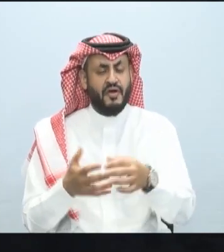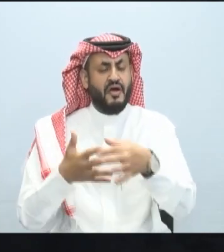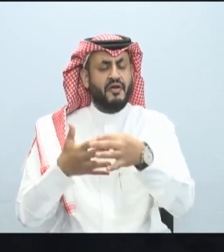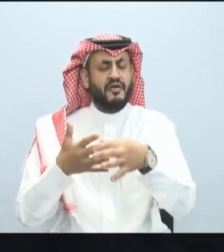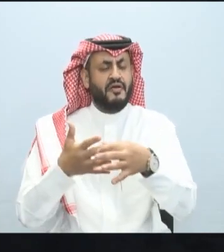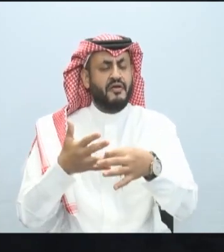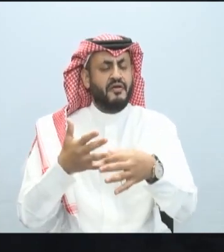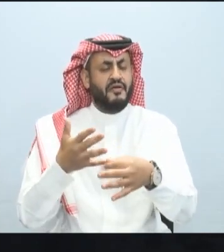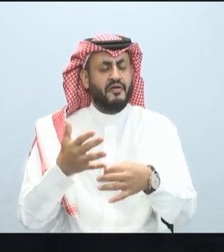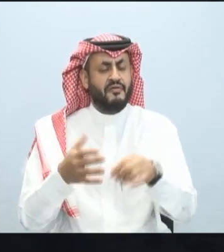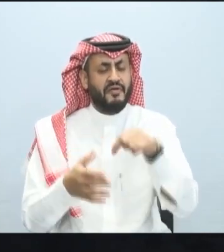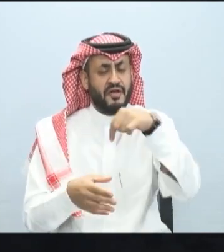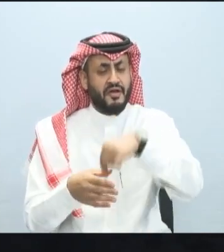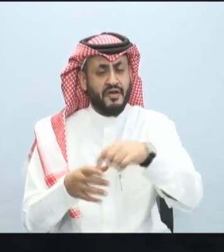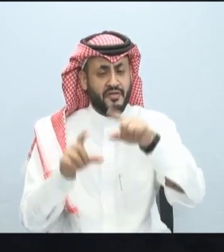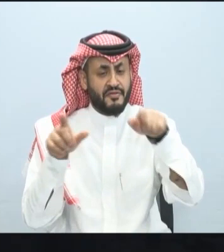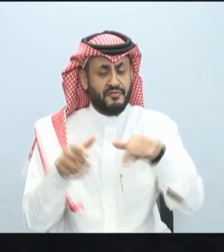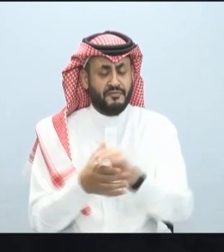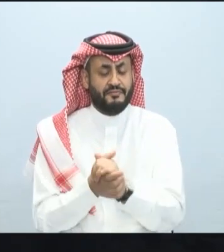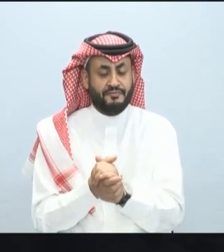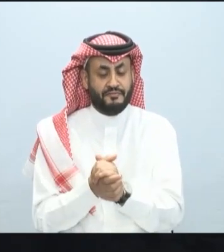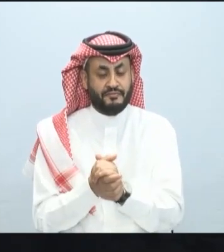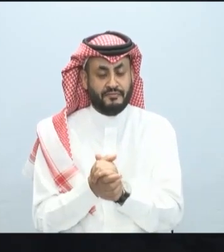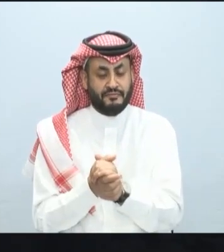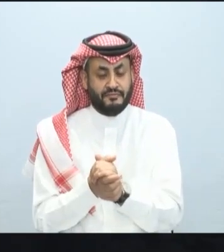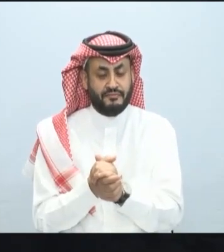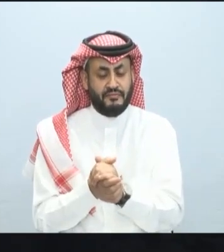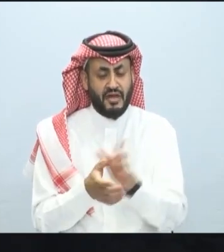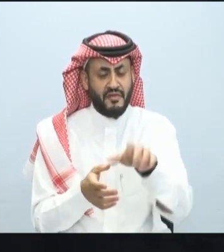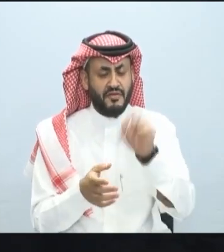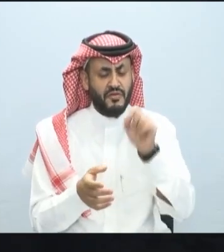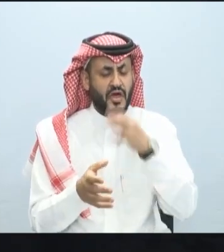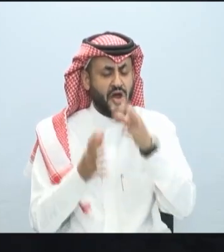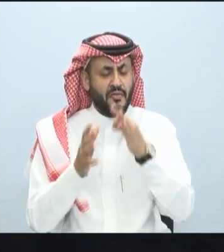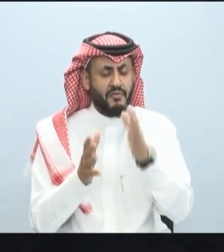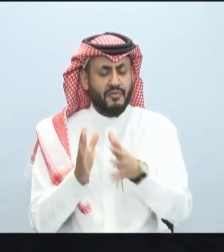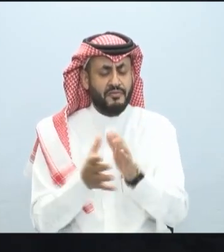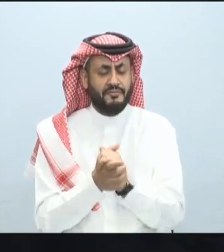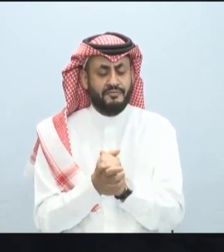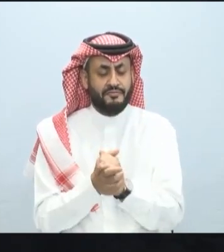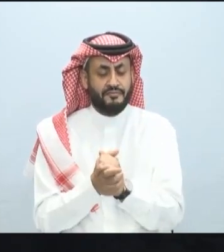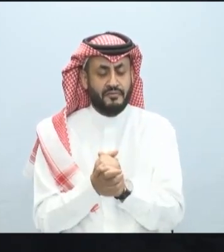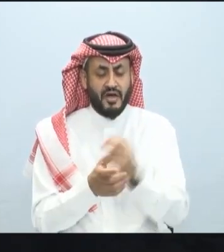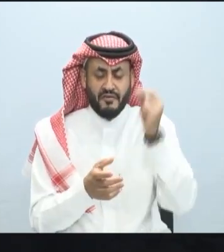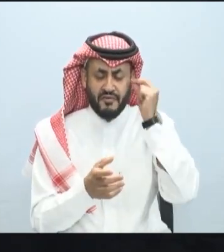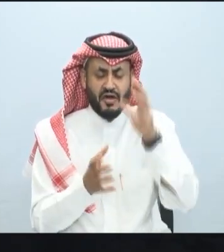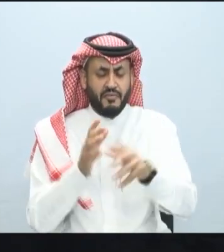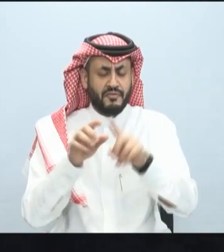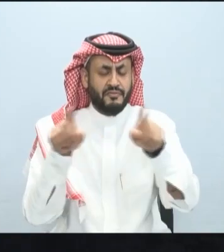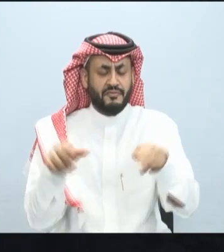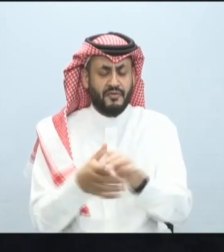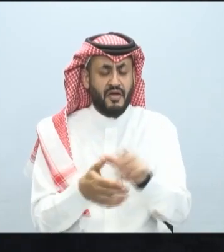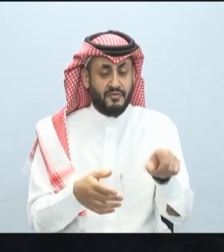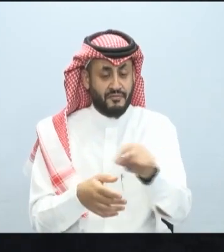my formula here, or the parts that I chose to talk about. So when I think about my movie, this is just